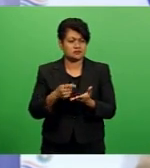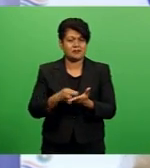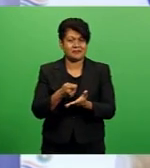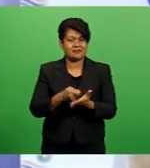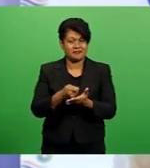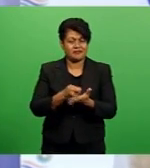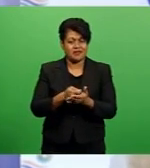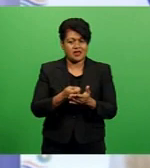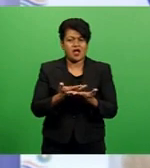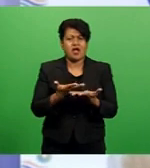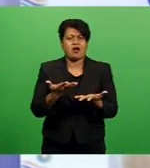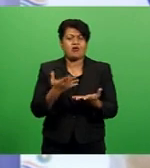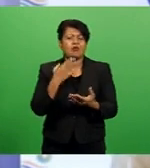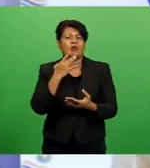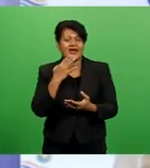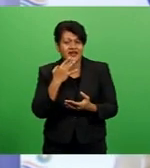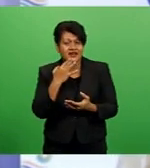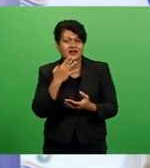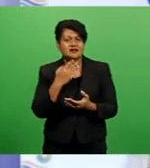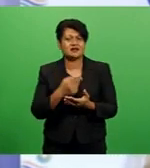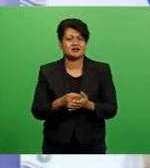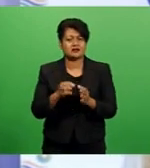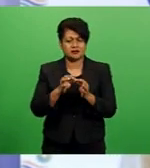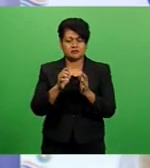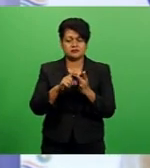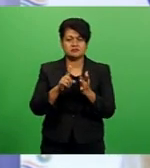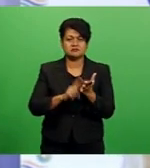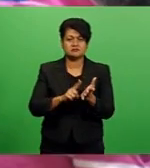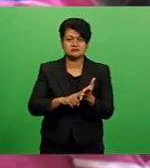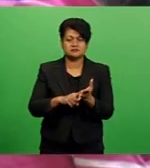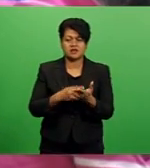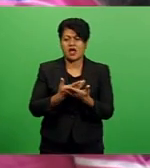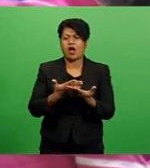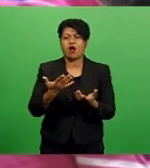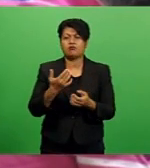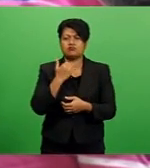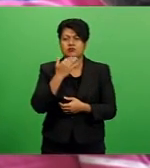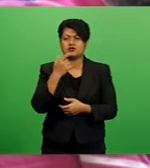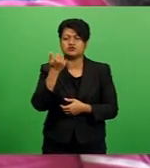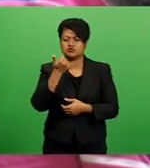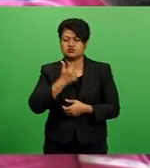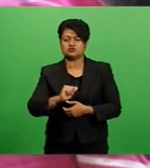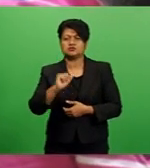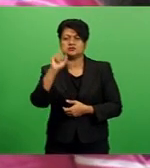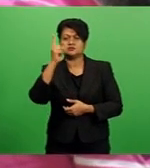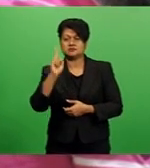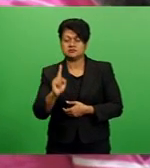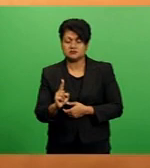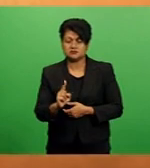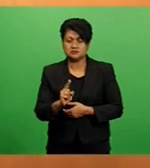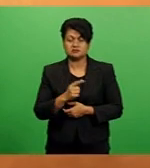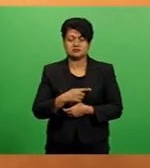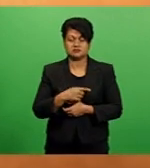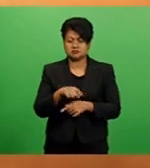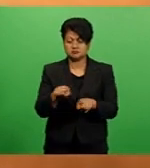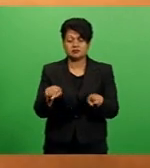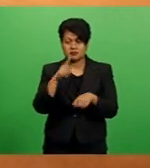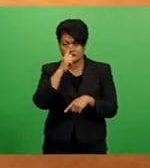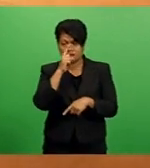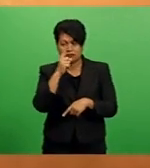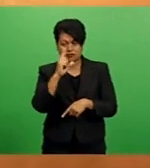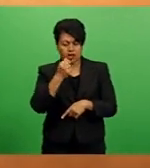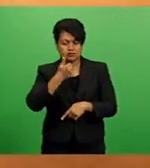exactly know how much money you owe EFL in terms of your electricity usage. Patel says customers can also view the history of their